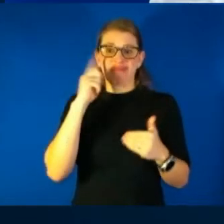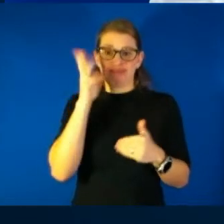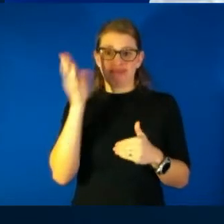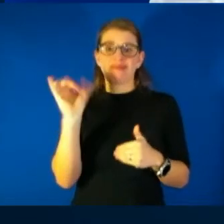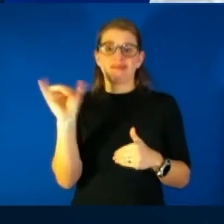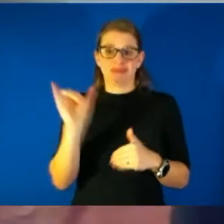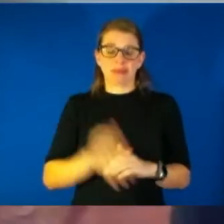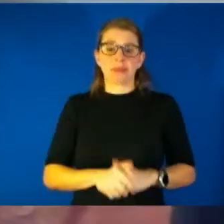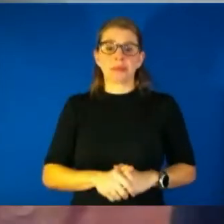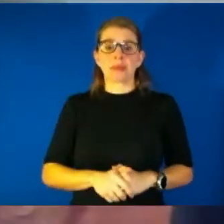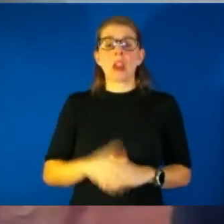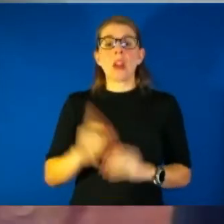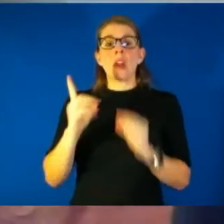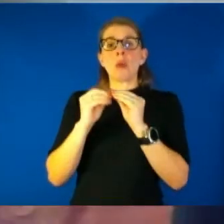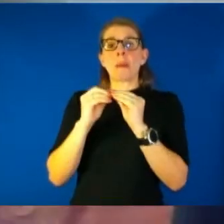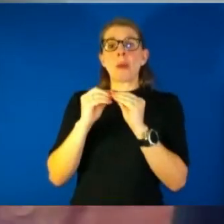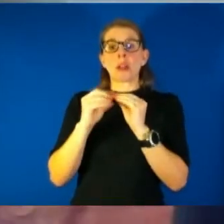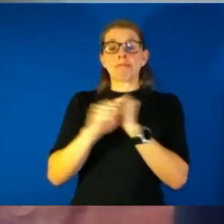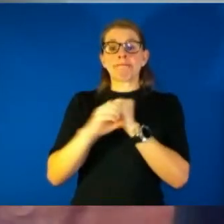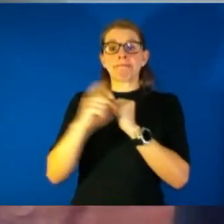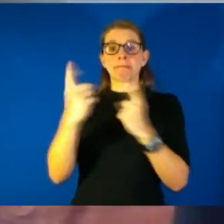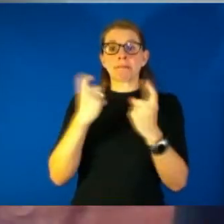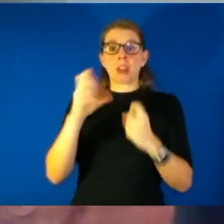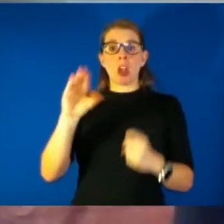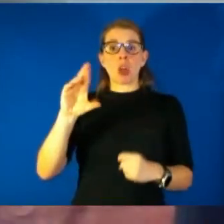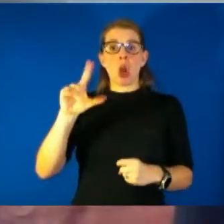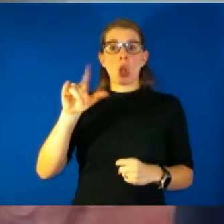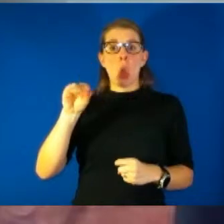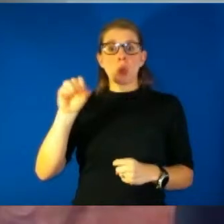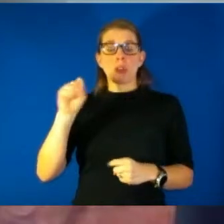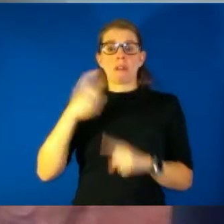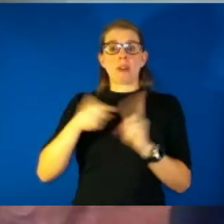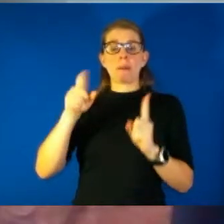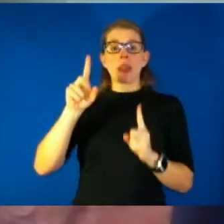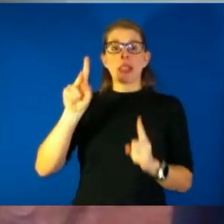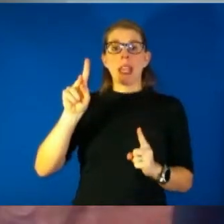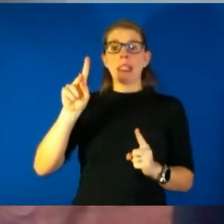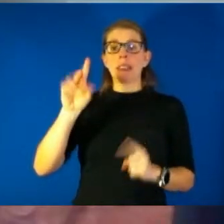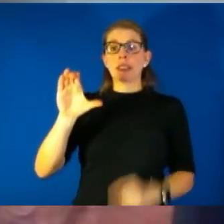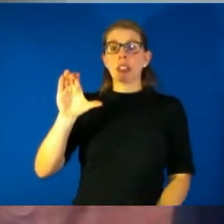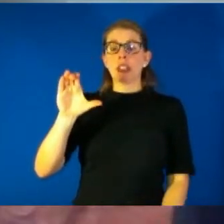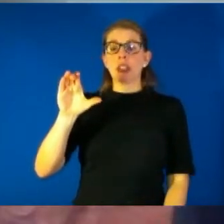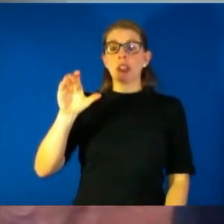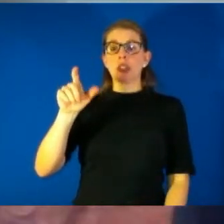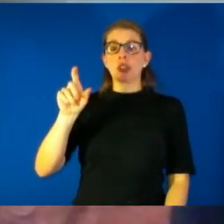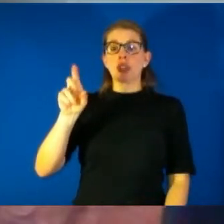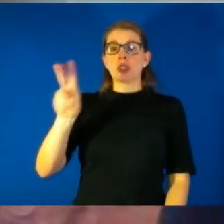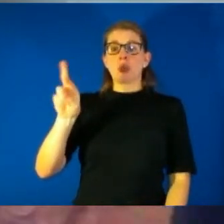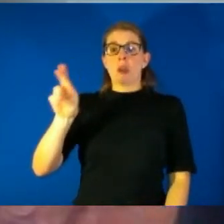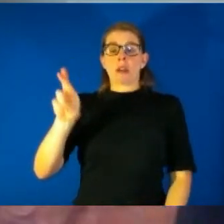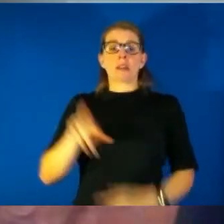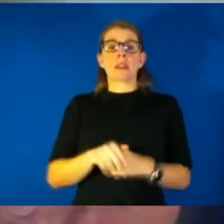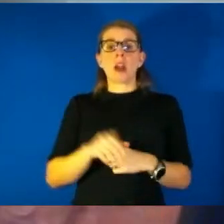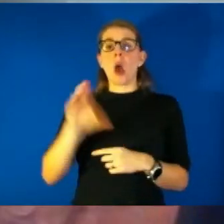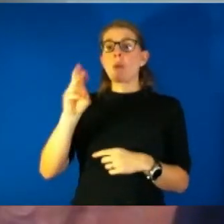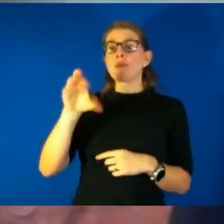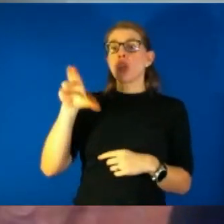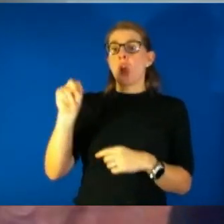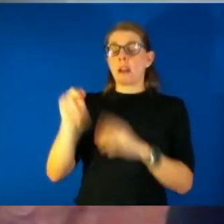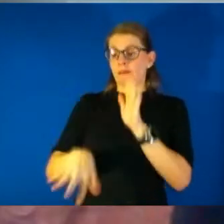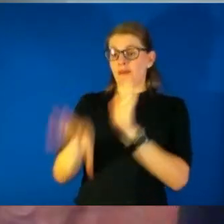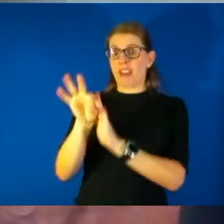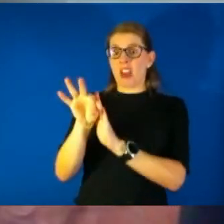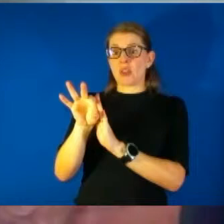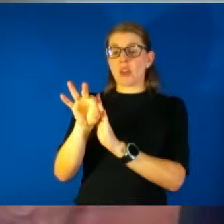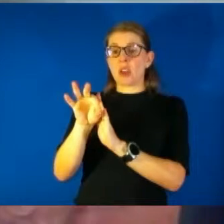more question from the media. Carlos with KCUR is asking, I read reports where Omicron has been detected in wastewater.